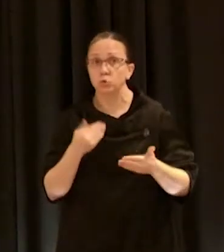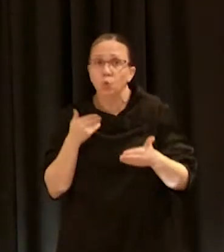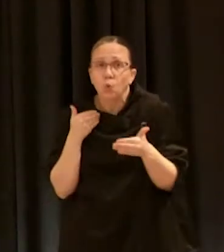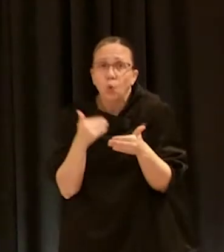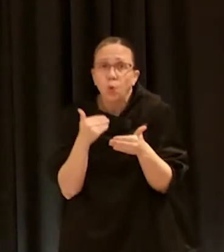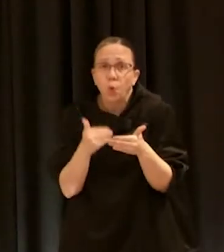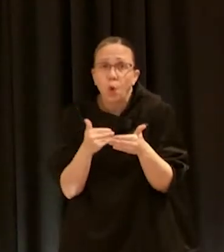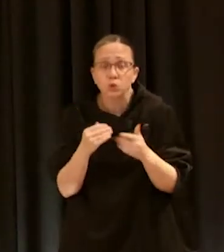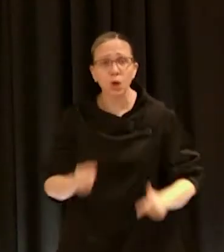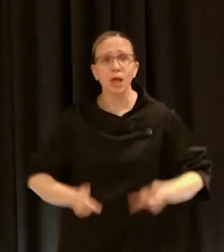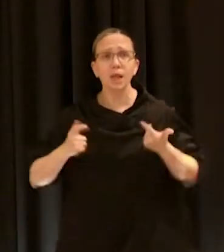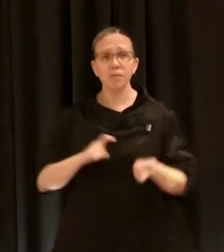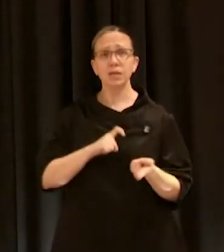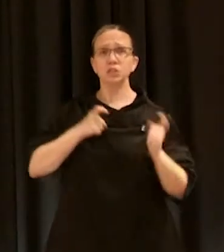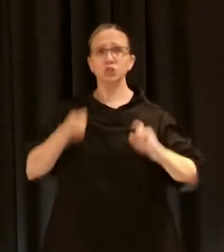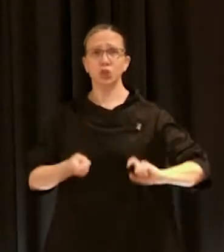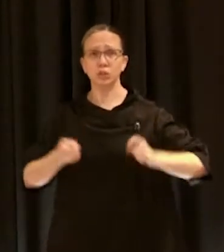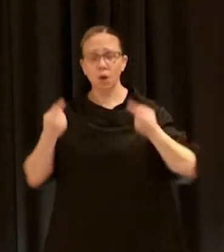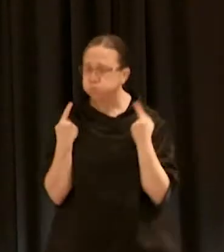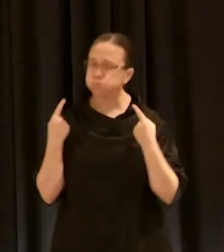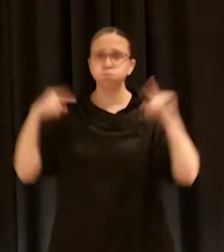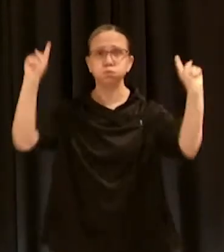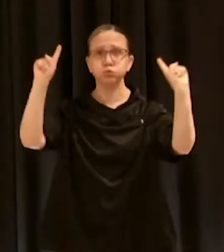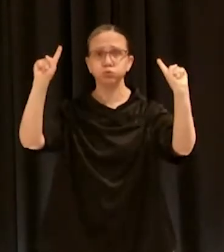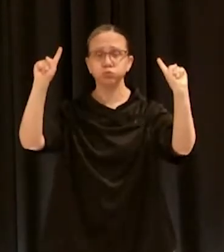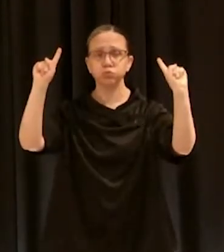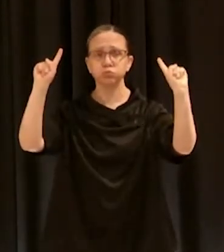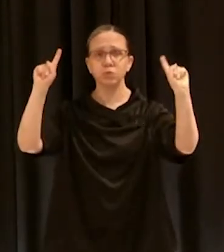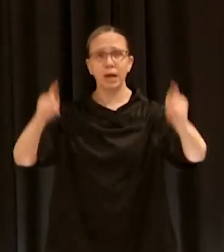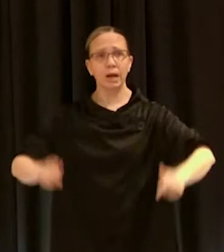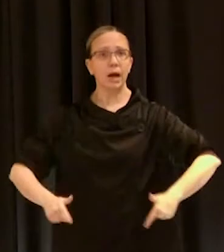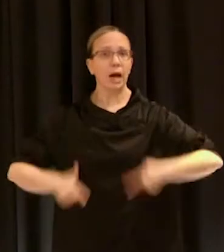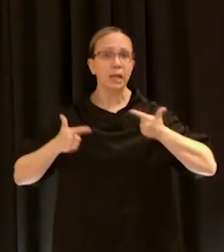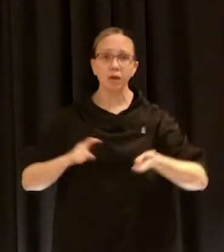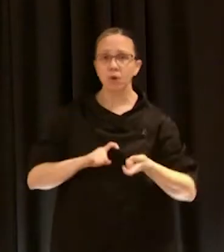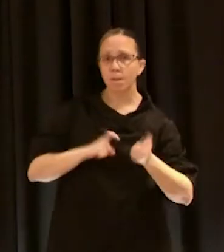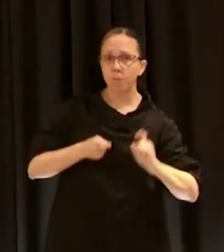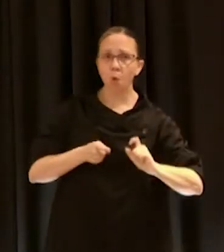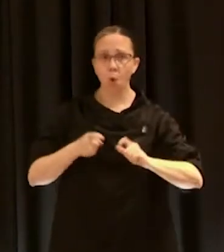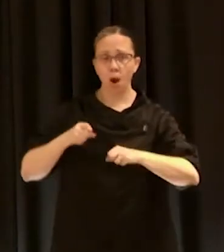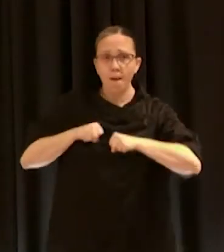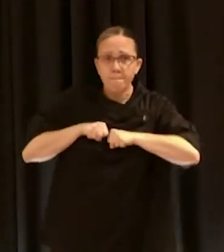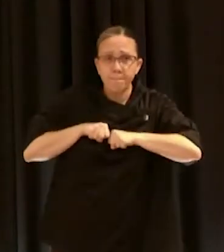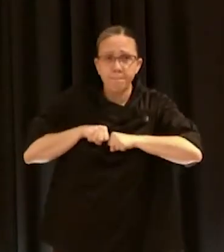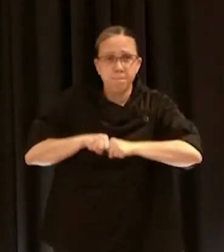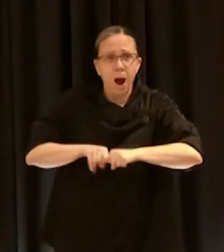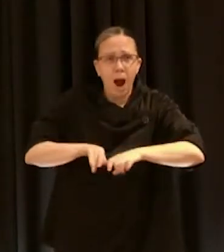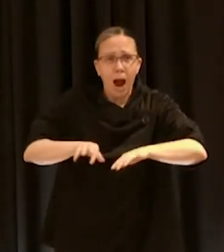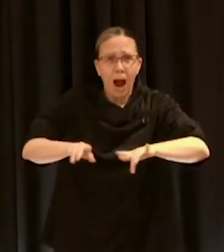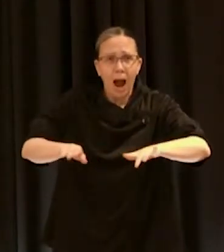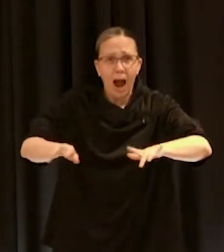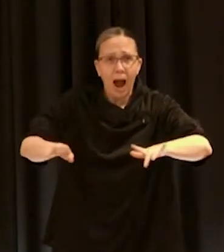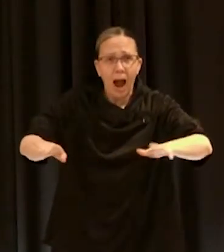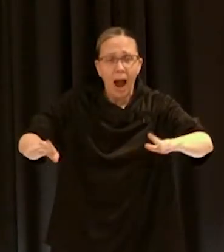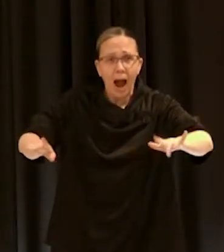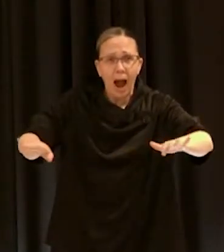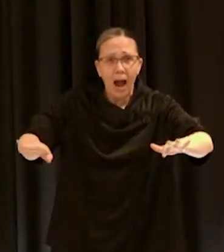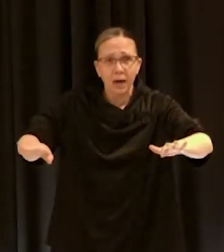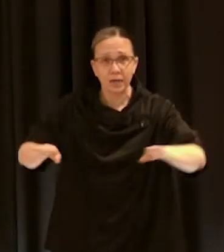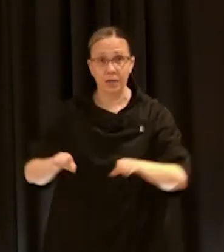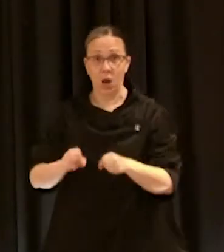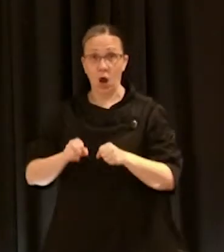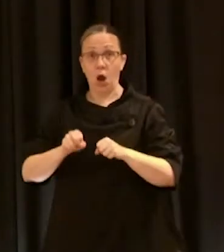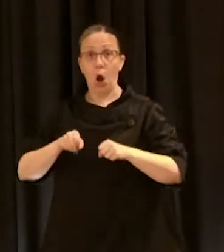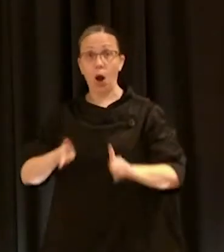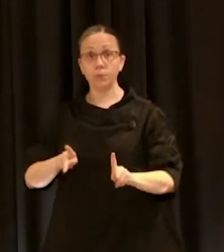close to a life-changing breakthrough, a life-altering outpouring, a door open that no man